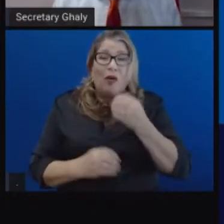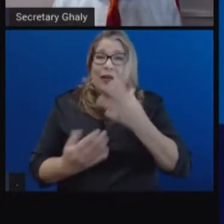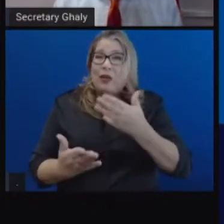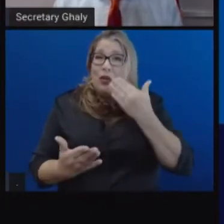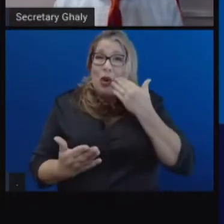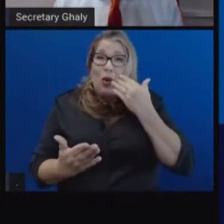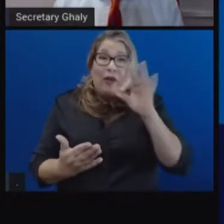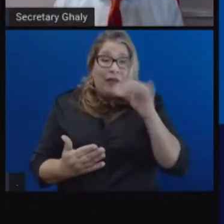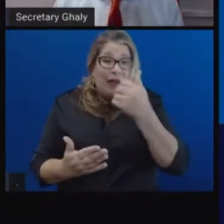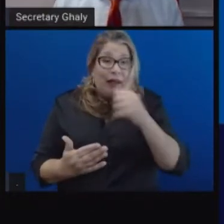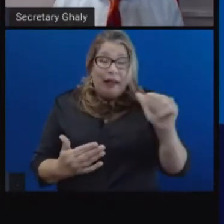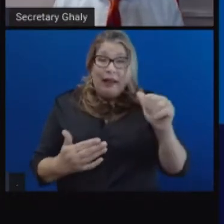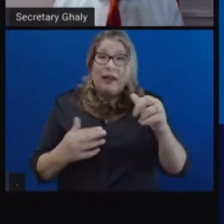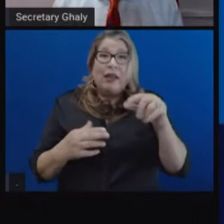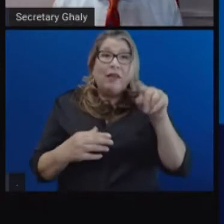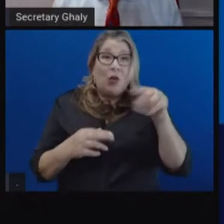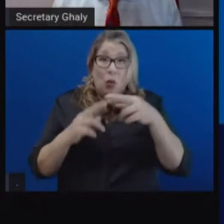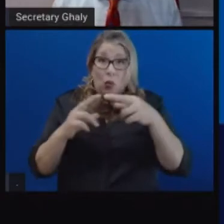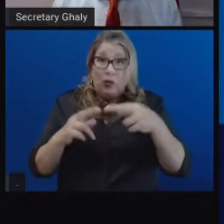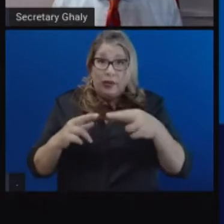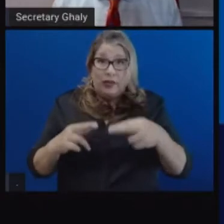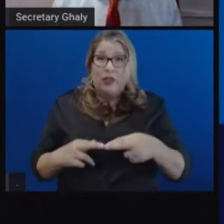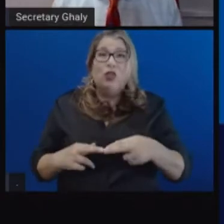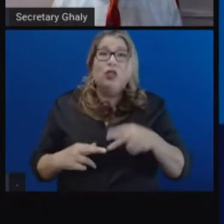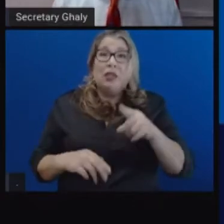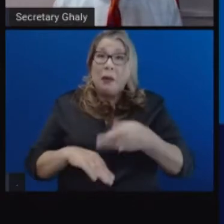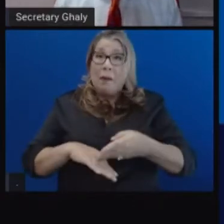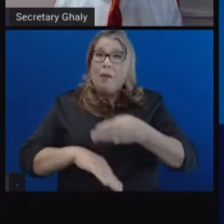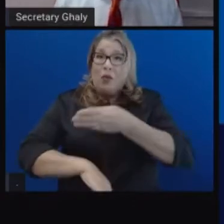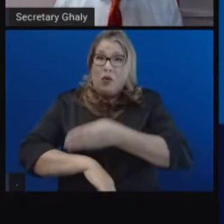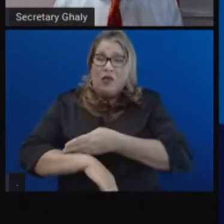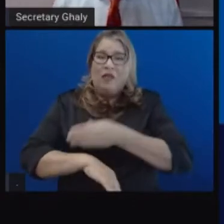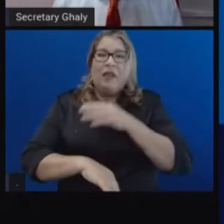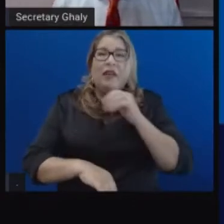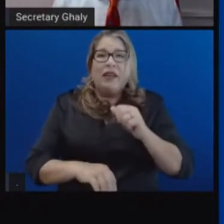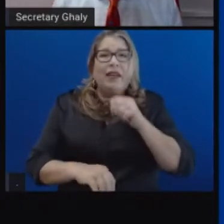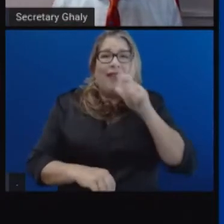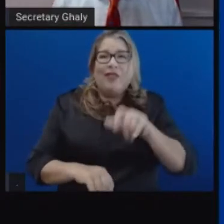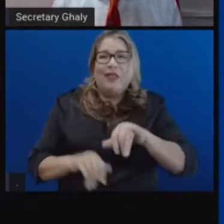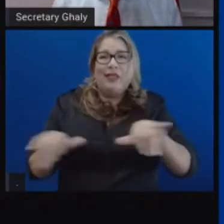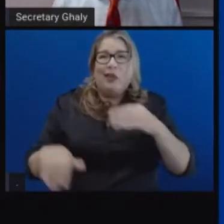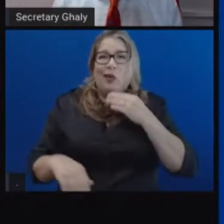does indeed emerge out of that regional stay-at-home order. Next slide, please.